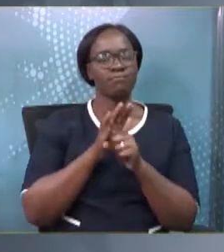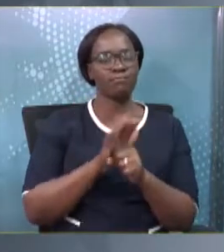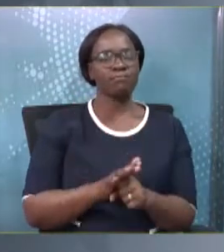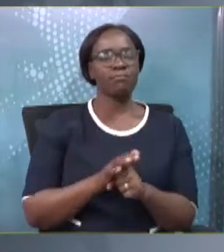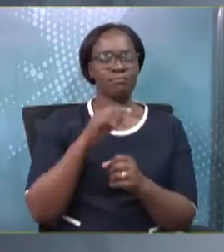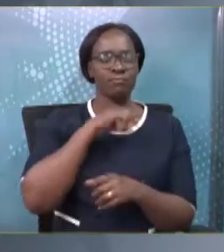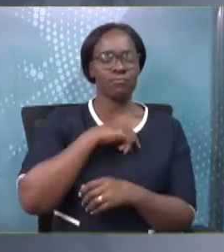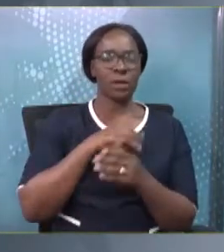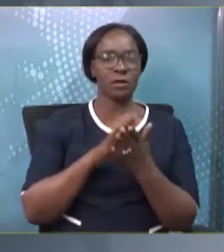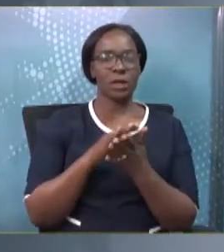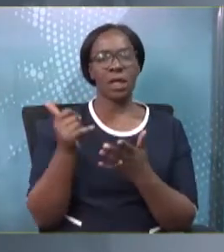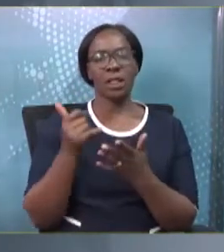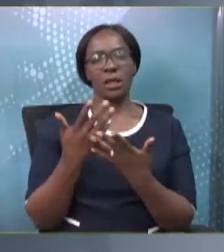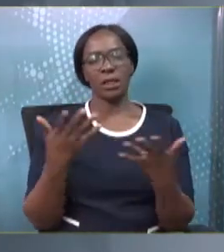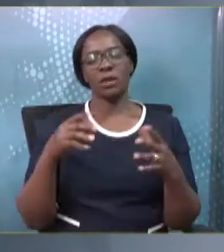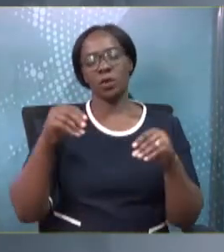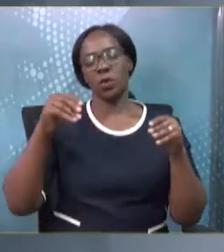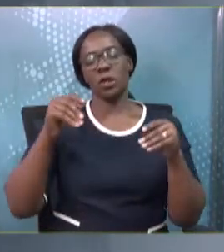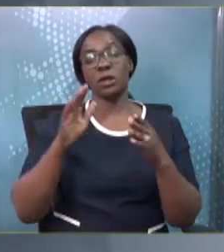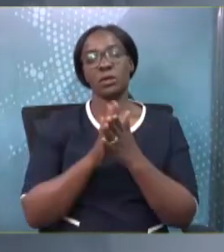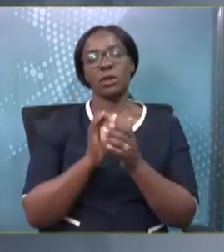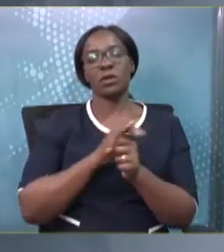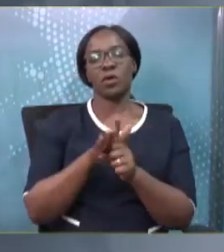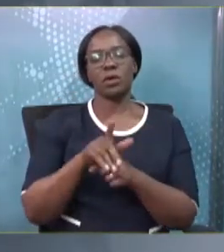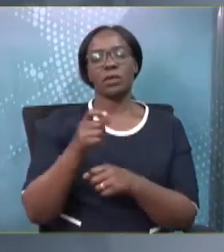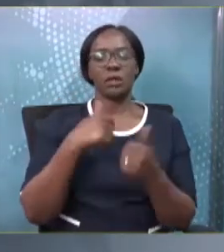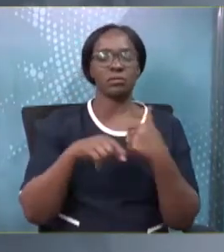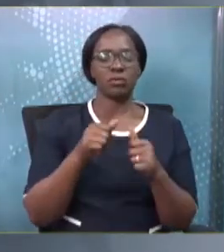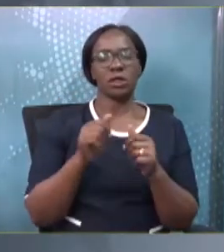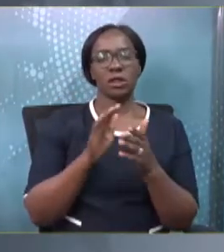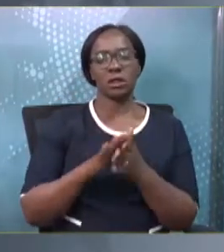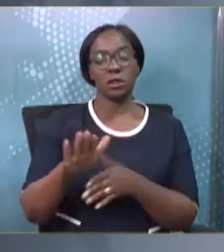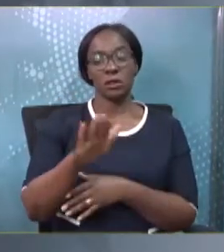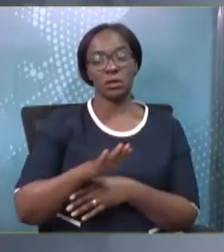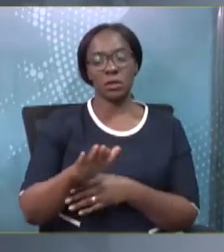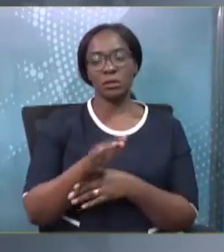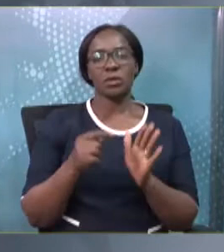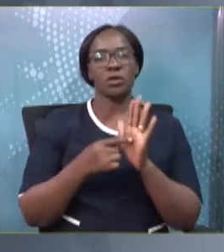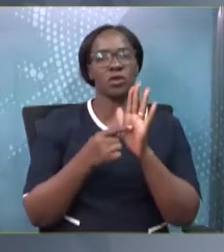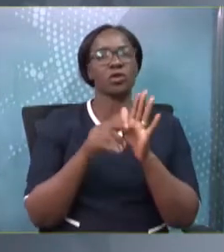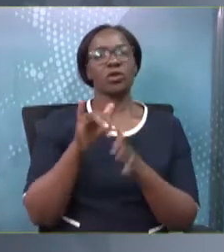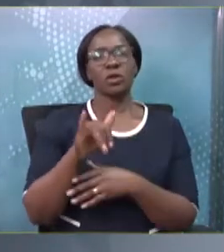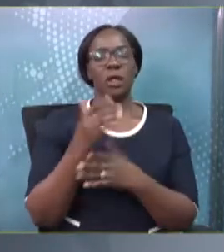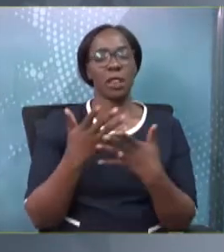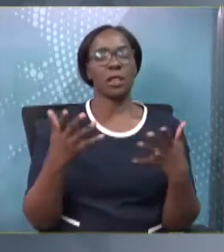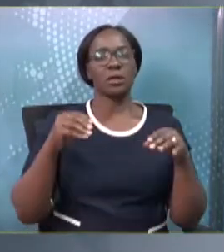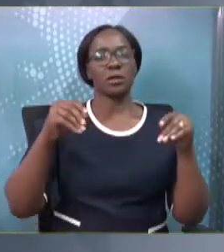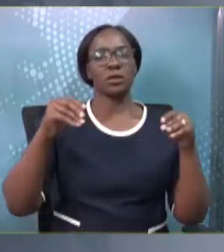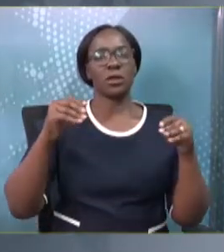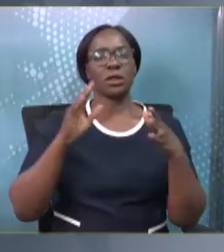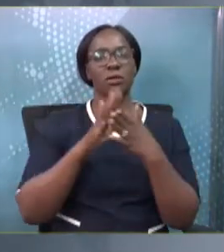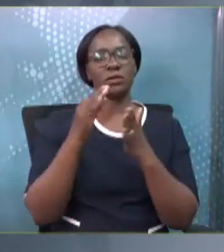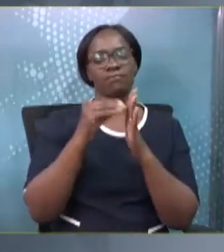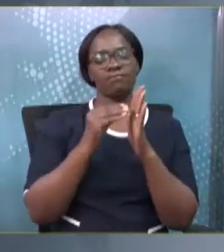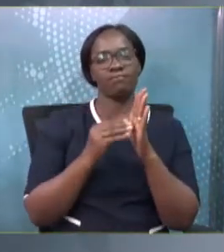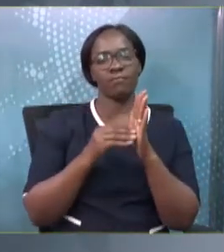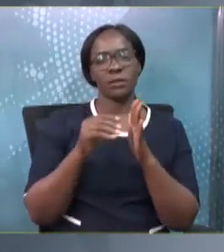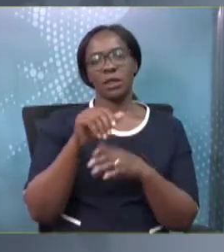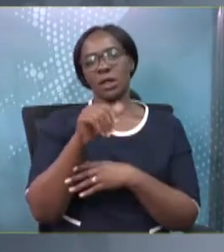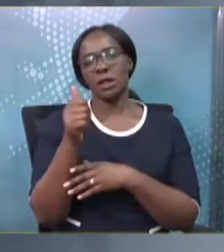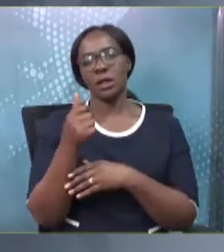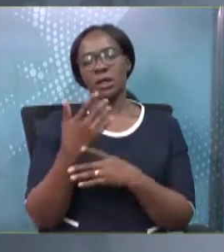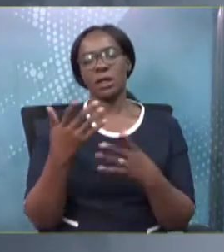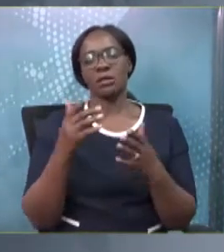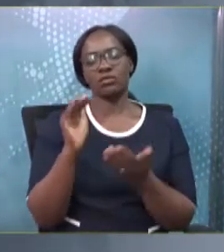deteriorating asset quality amid the COVID-19 operating environment shows that asset quality for listed banks deteriorated